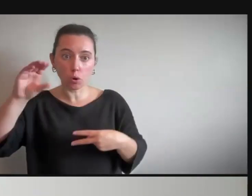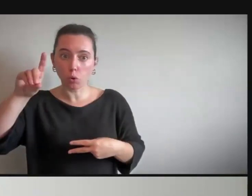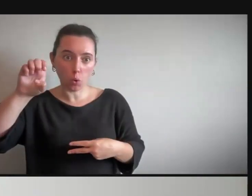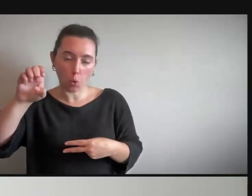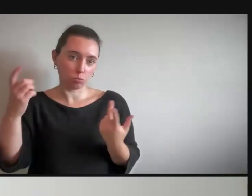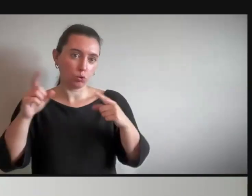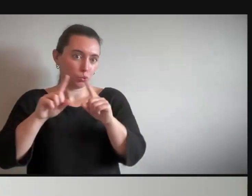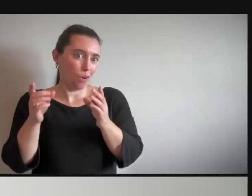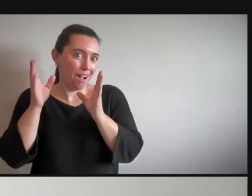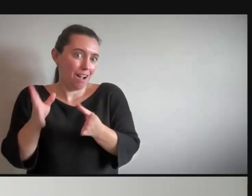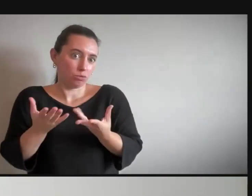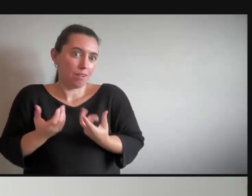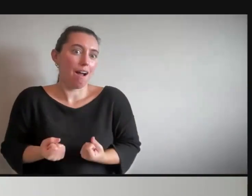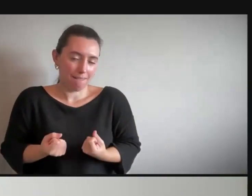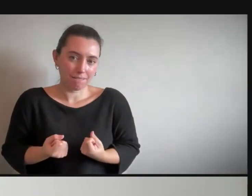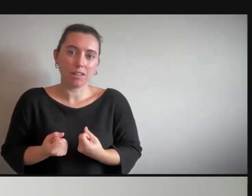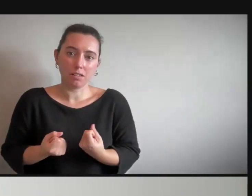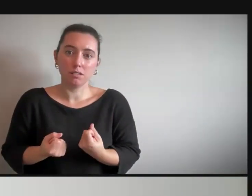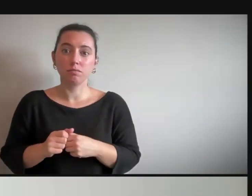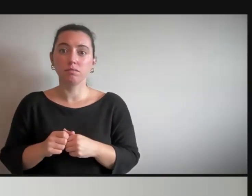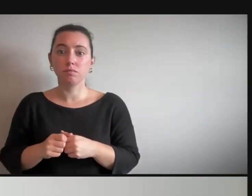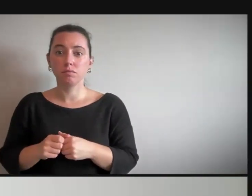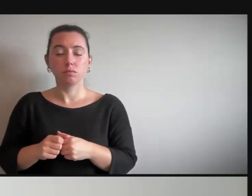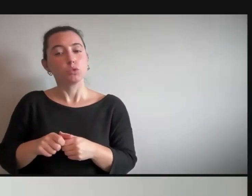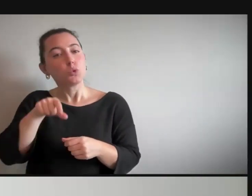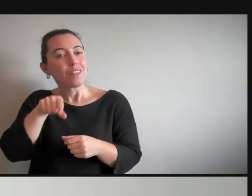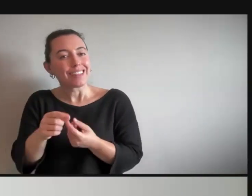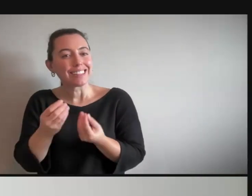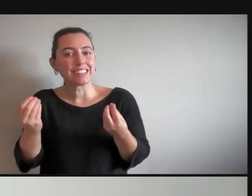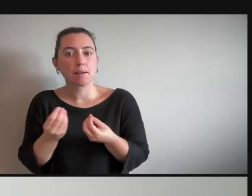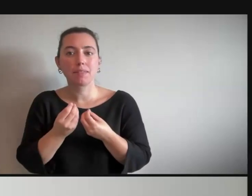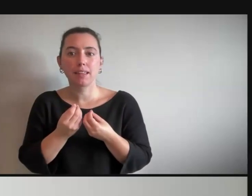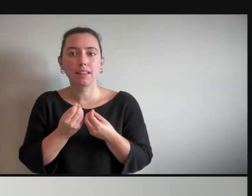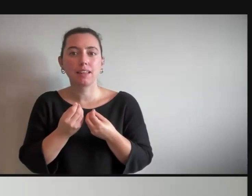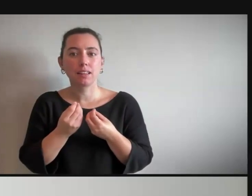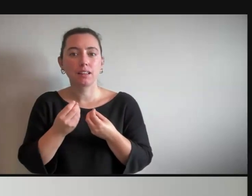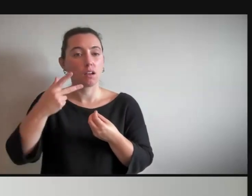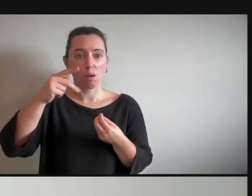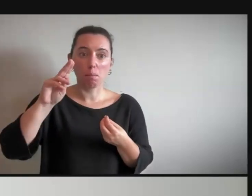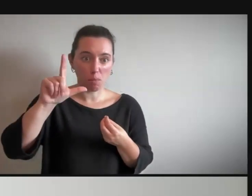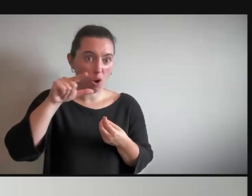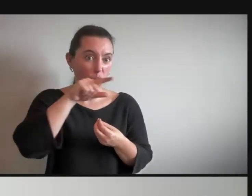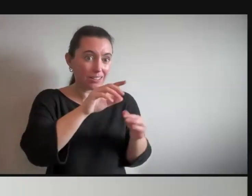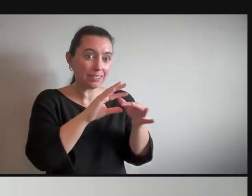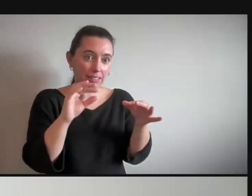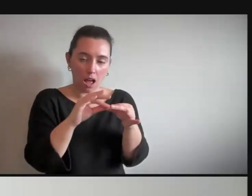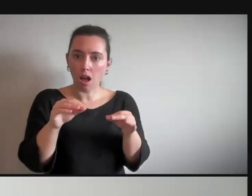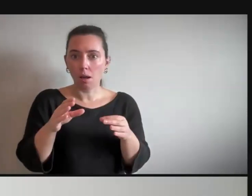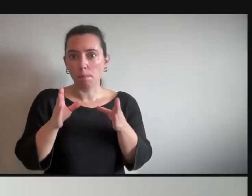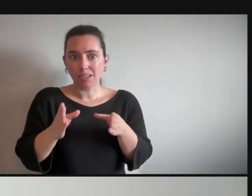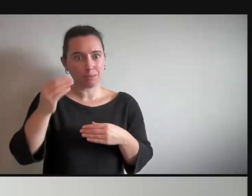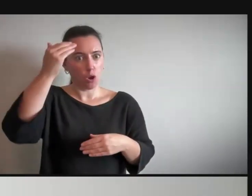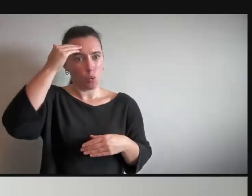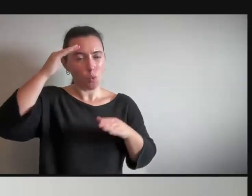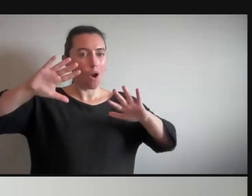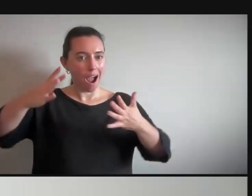mobile apps, and this is something actually what Paul told, that you need to be aware how user is using